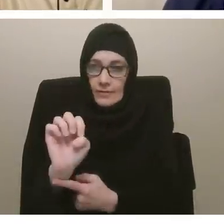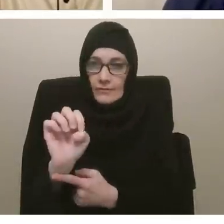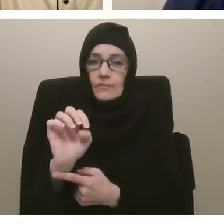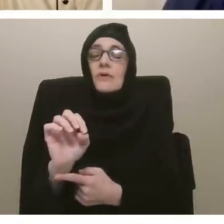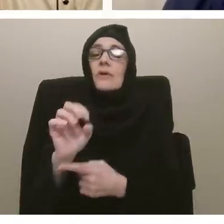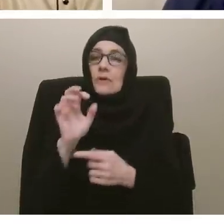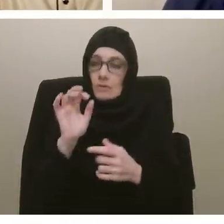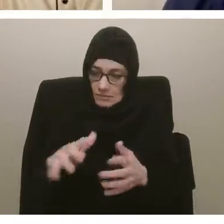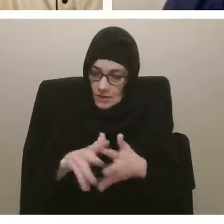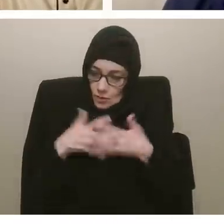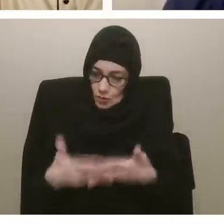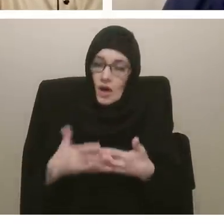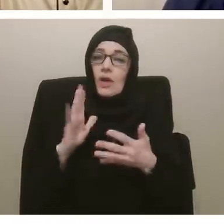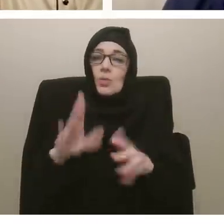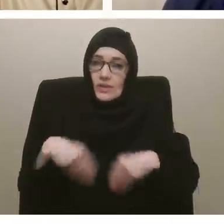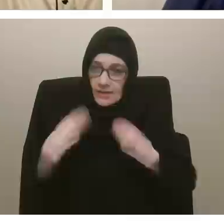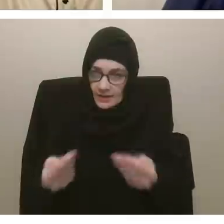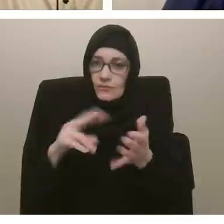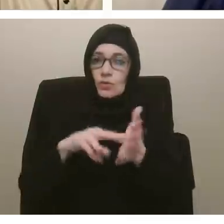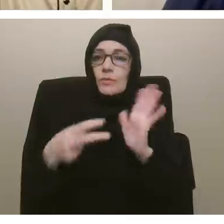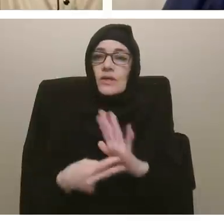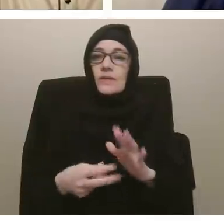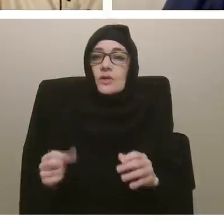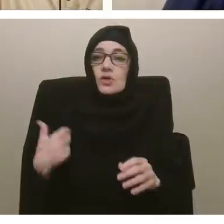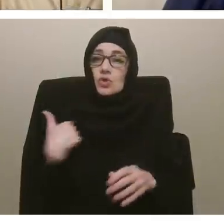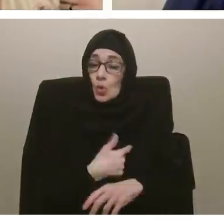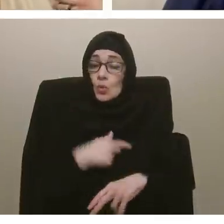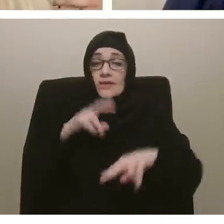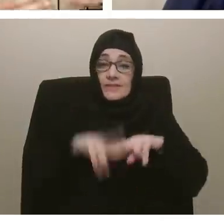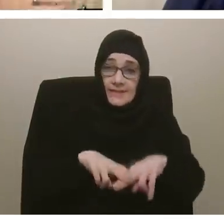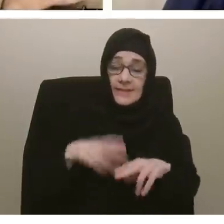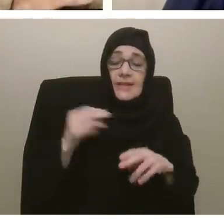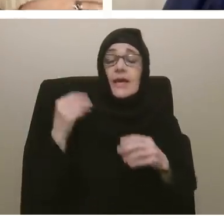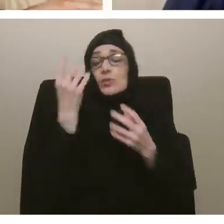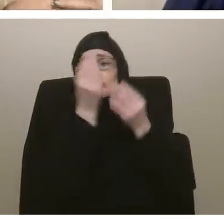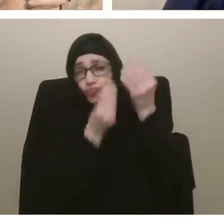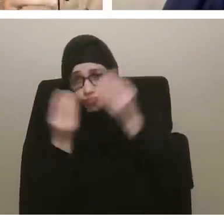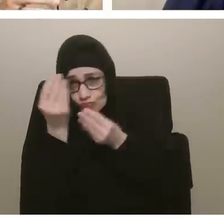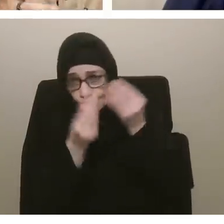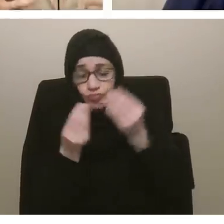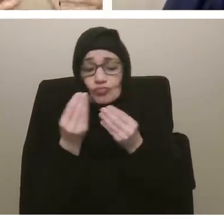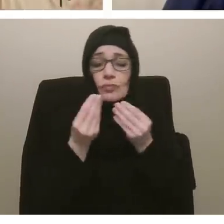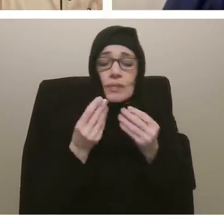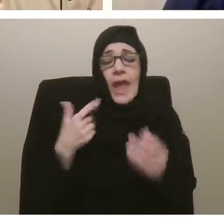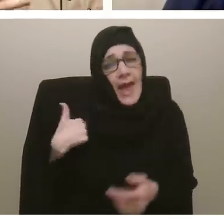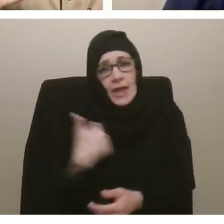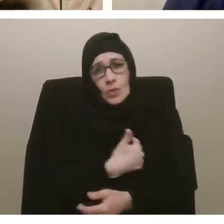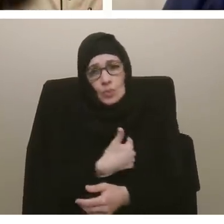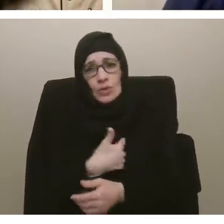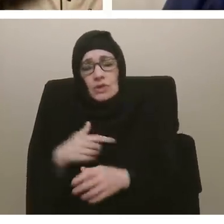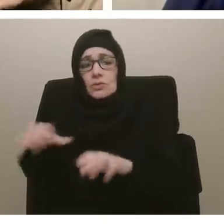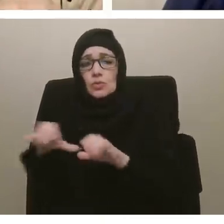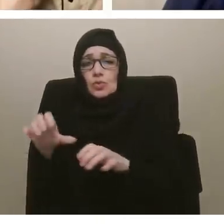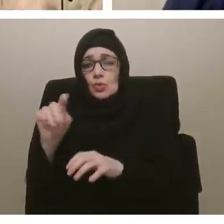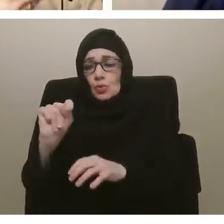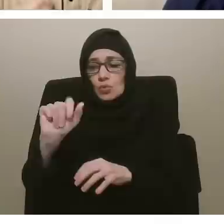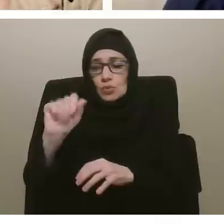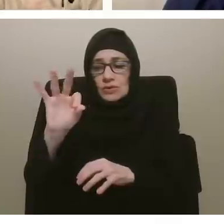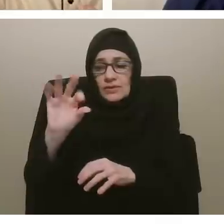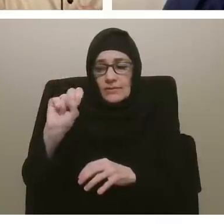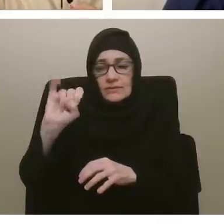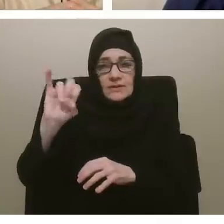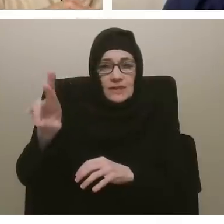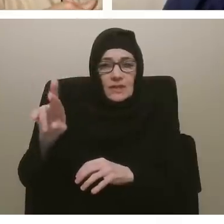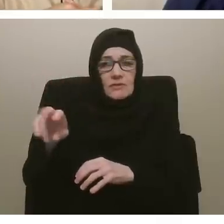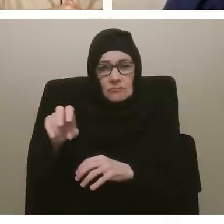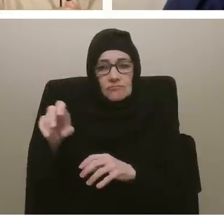when we just sit together and do tadabbur on it, we reflect upon it. Obviously, we do the tafsir background of the ayat, and then we